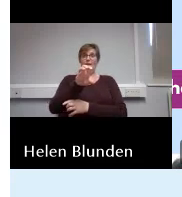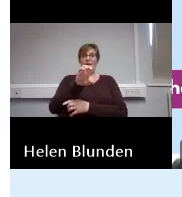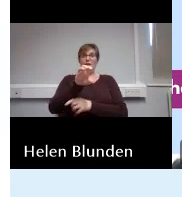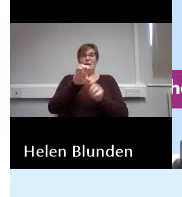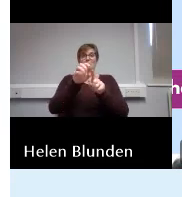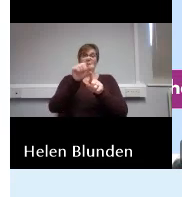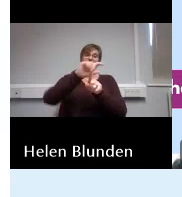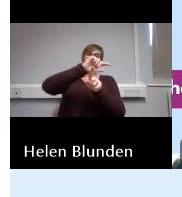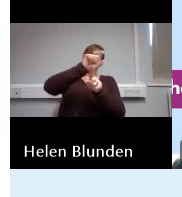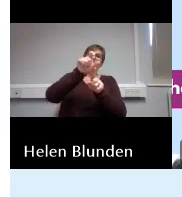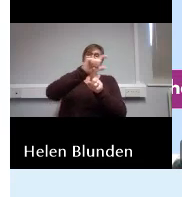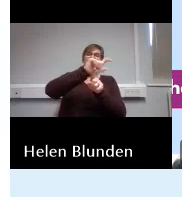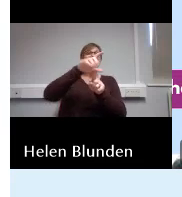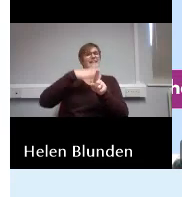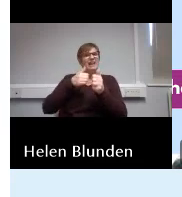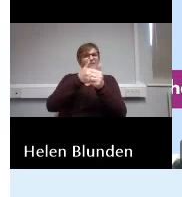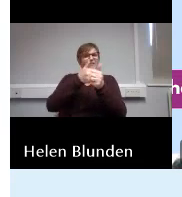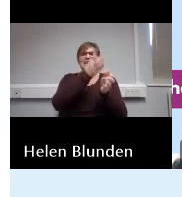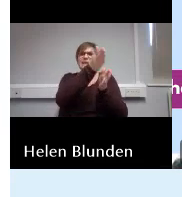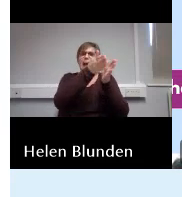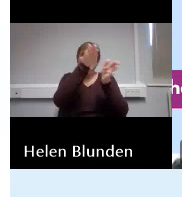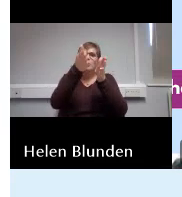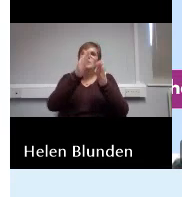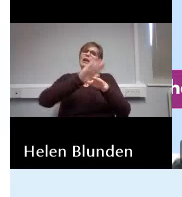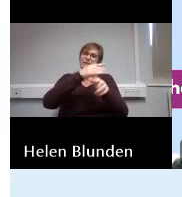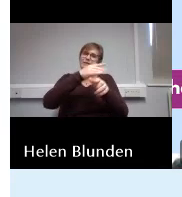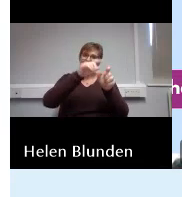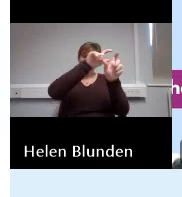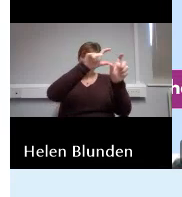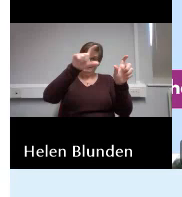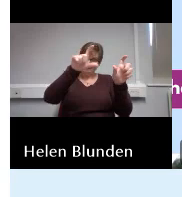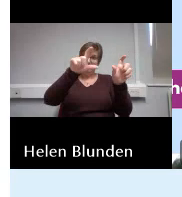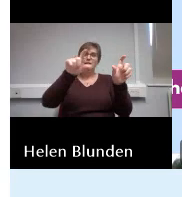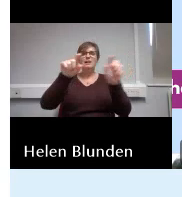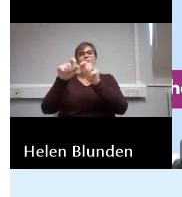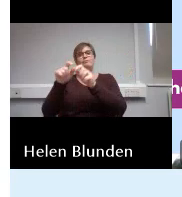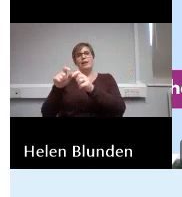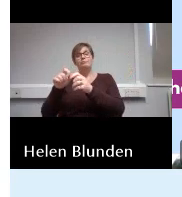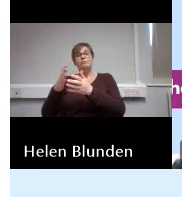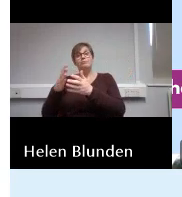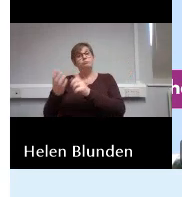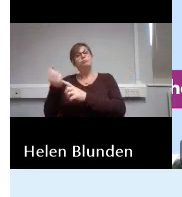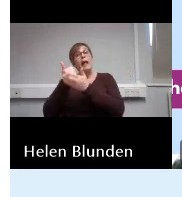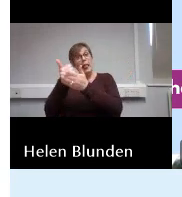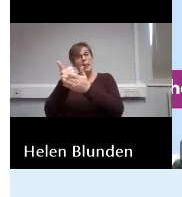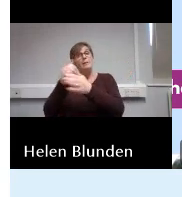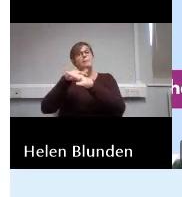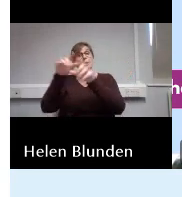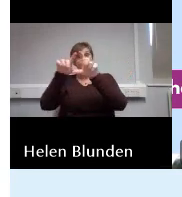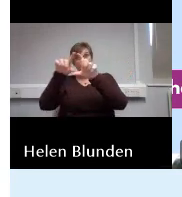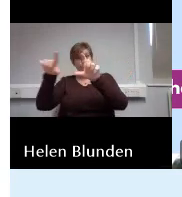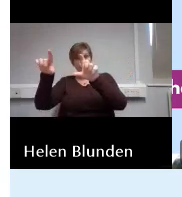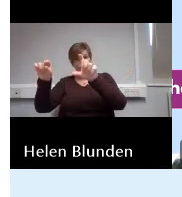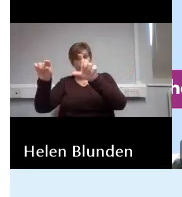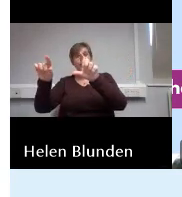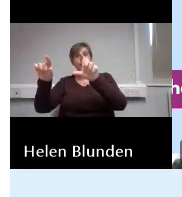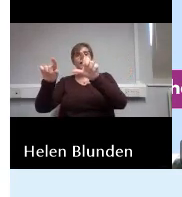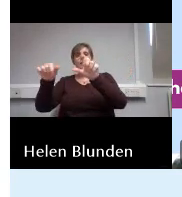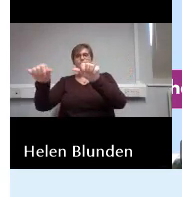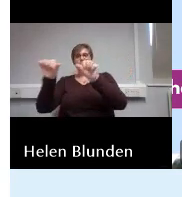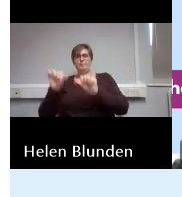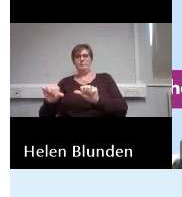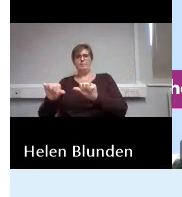getting advice and signposting, the green section, getting help in the blue area, and getting